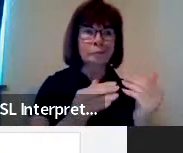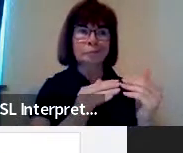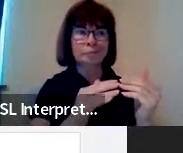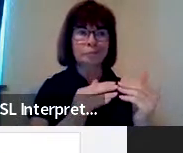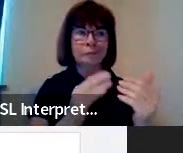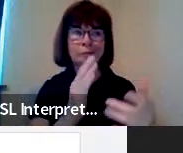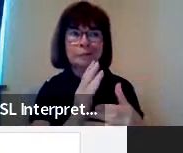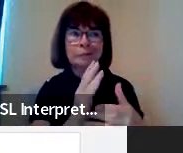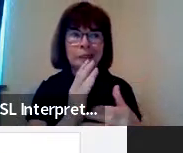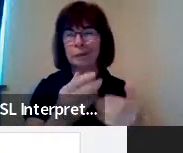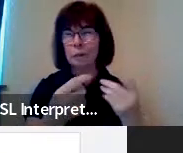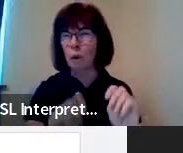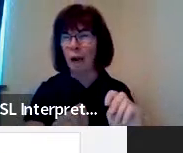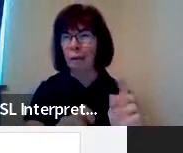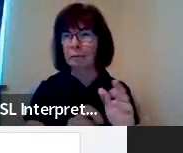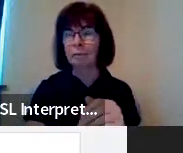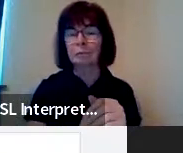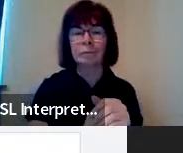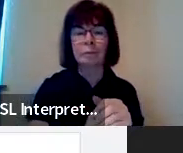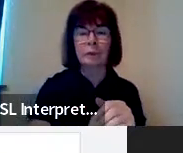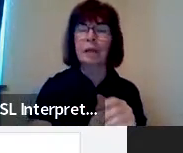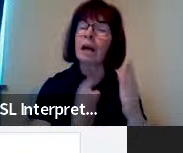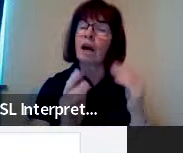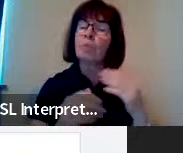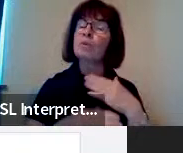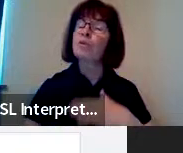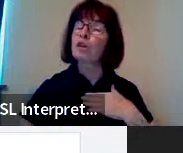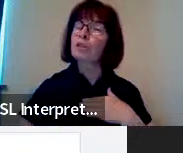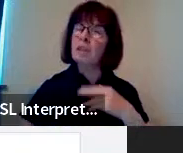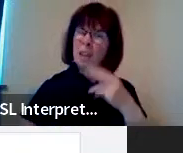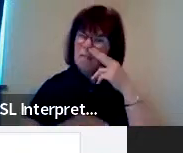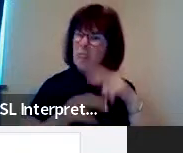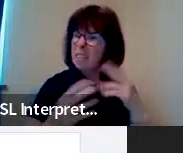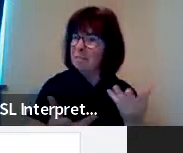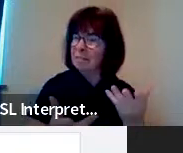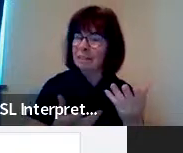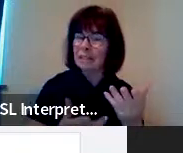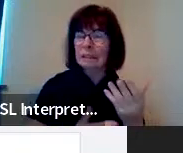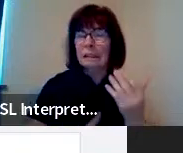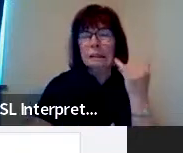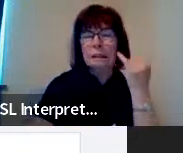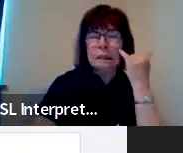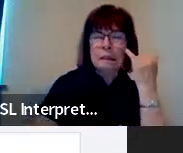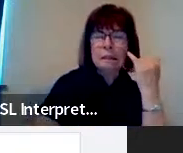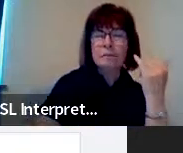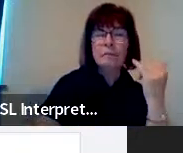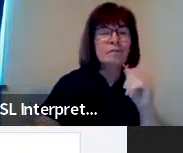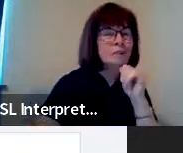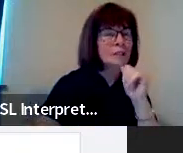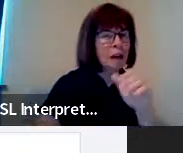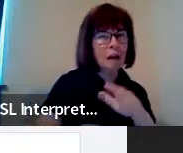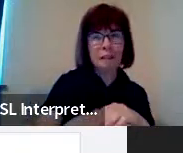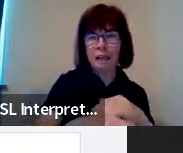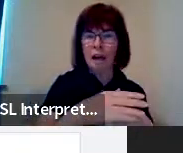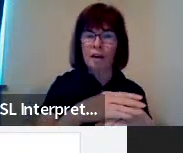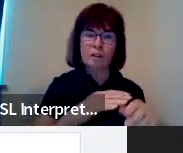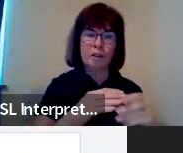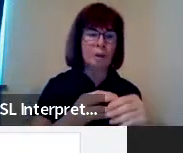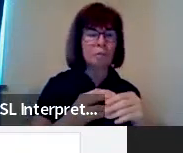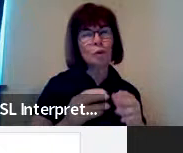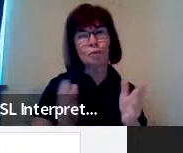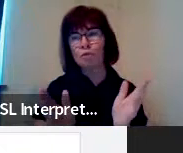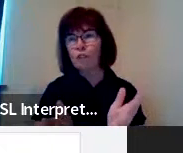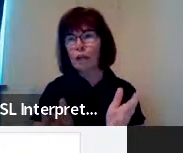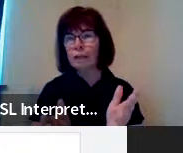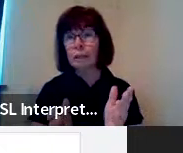out, so I hope you enjoy or have fun with it. If anyone is not comfortable, going onto the chat,